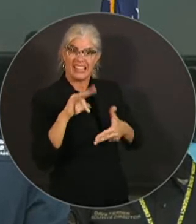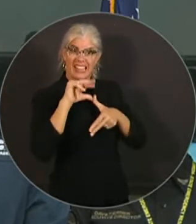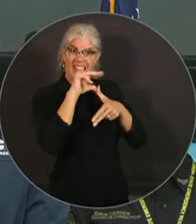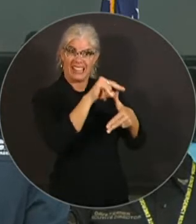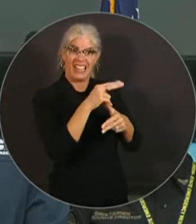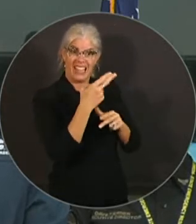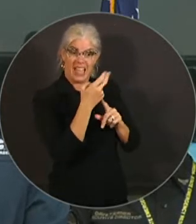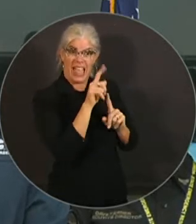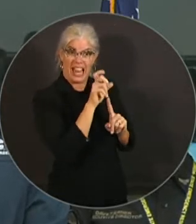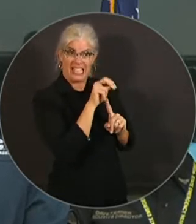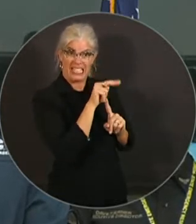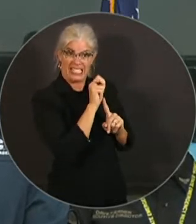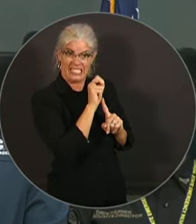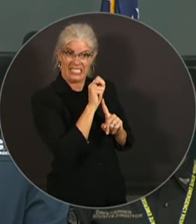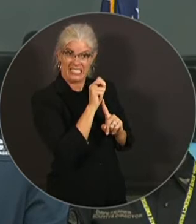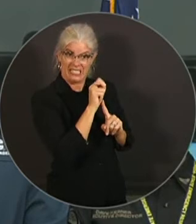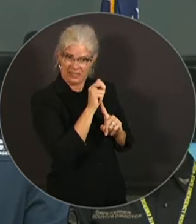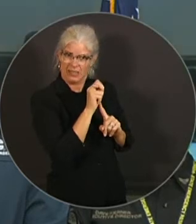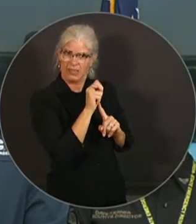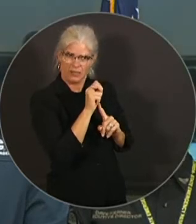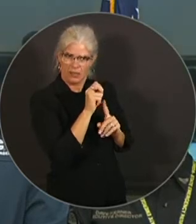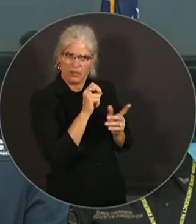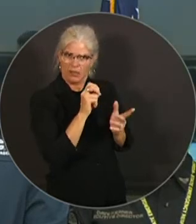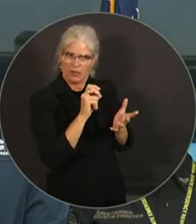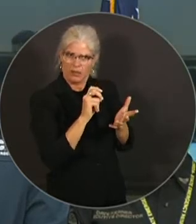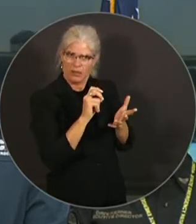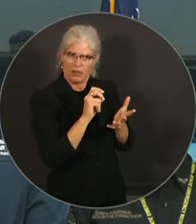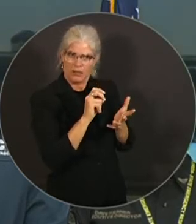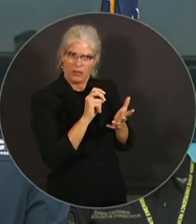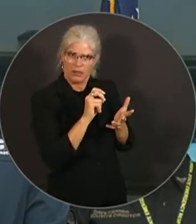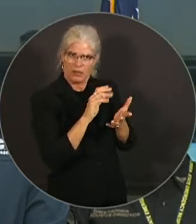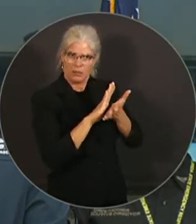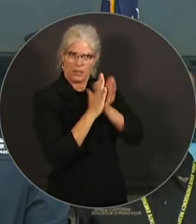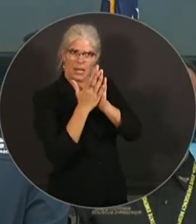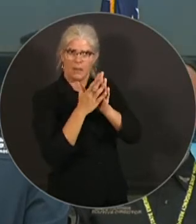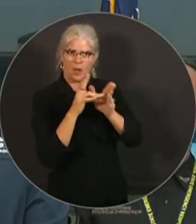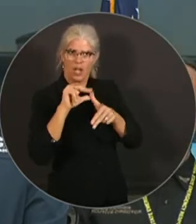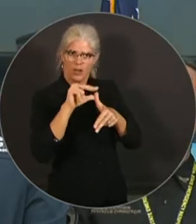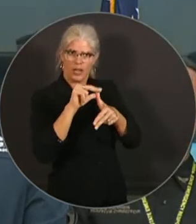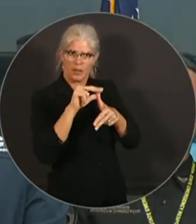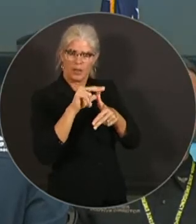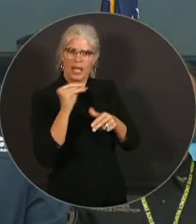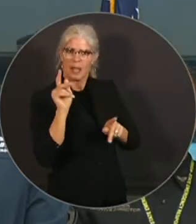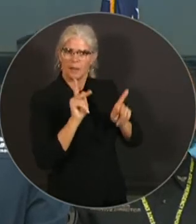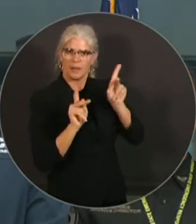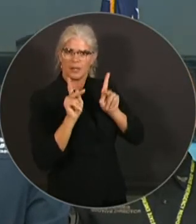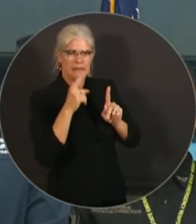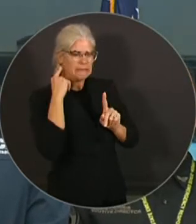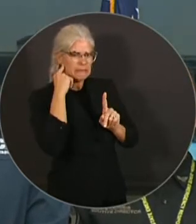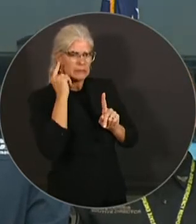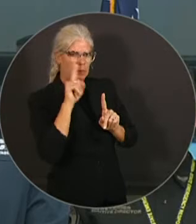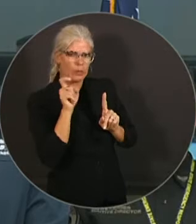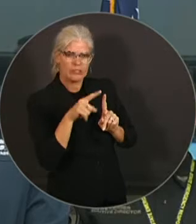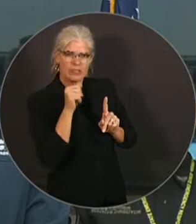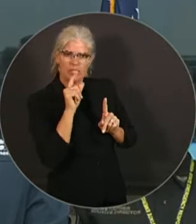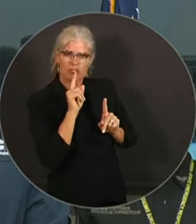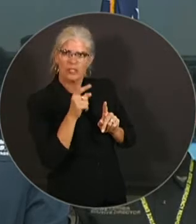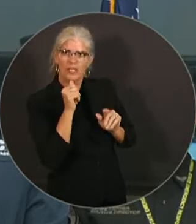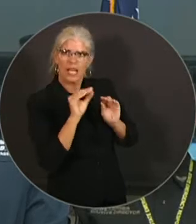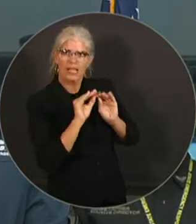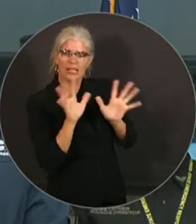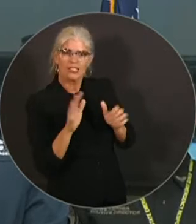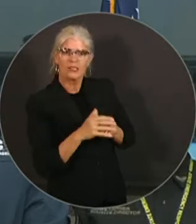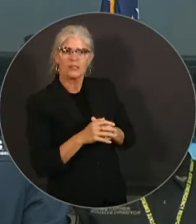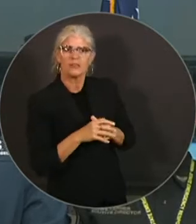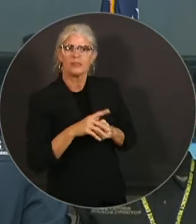quickly switched focus here, and people that are affected by Helene might be feeling forgotten? Well, they're not forgotten,